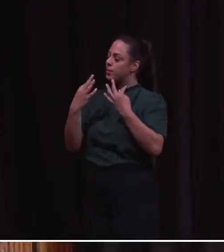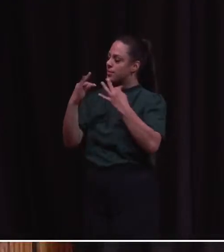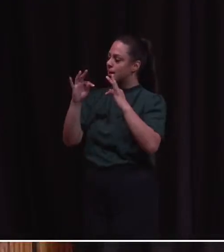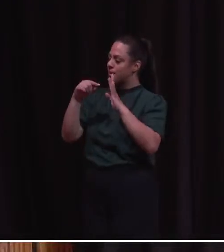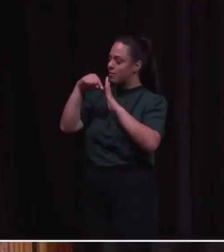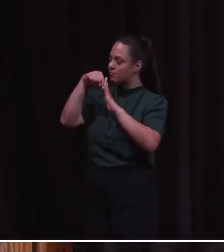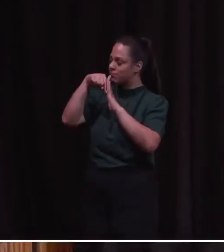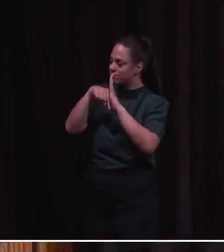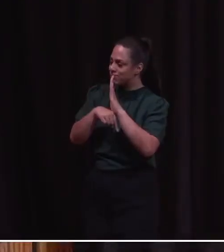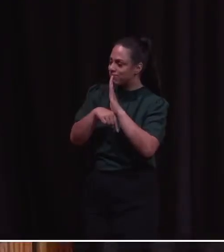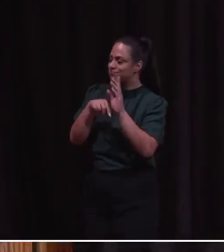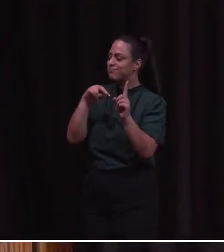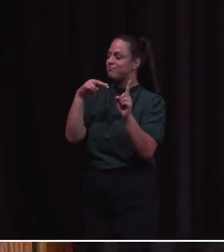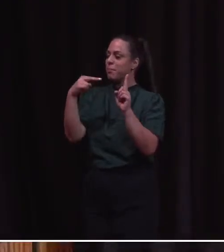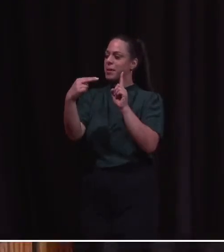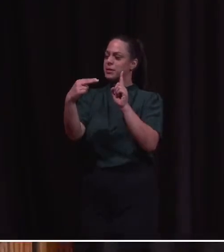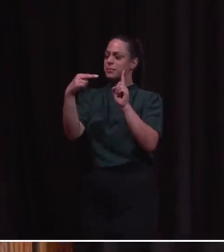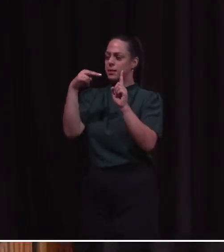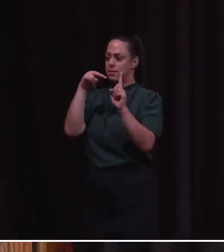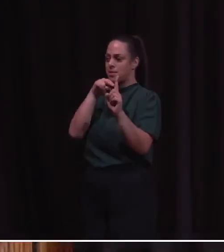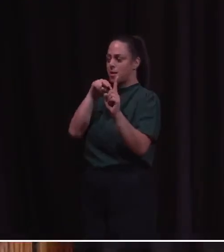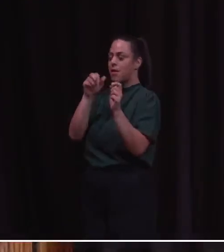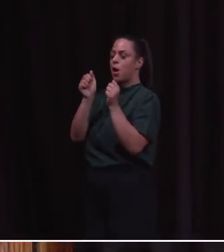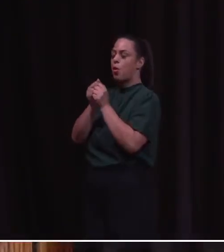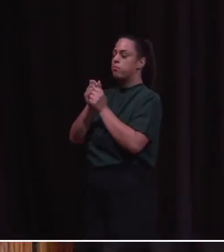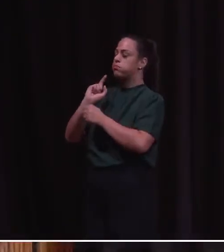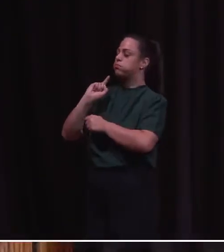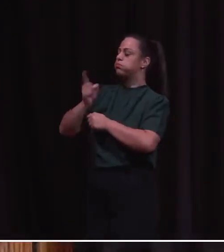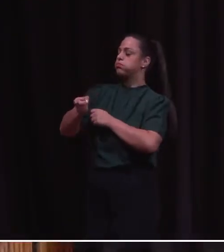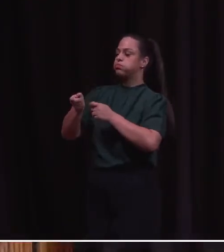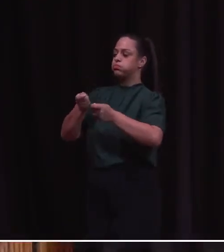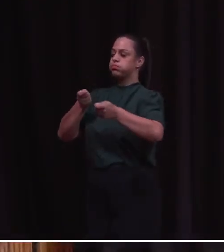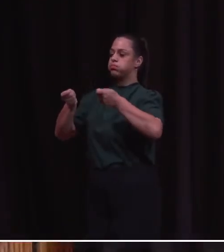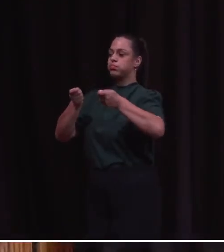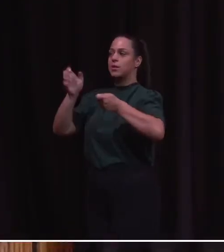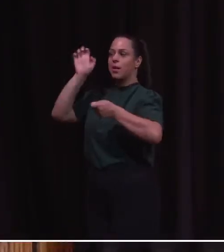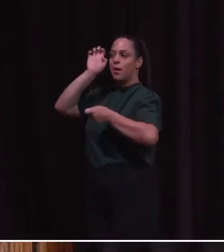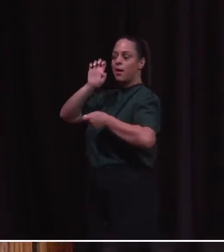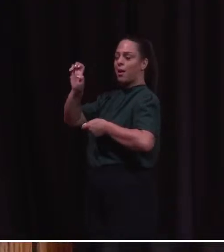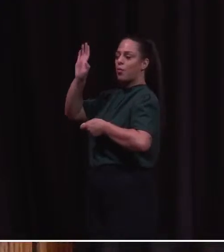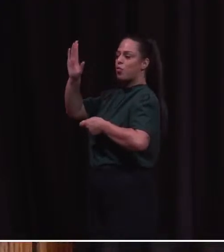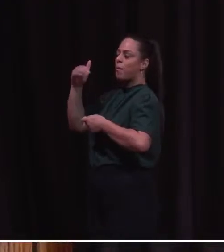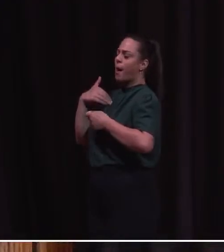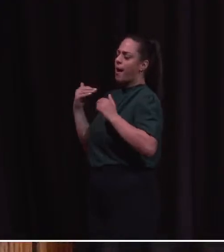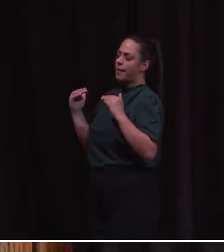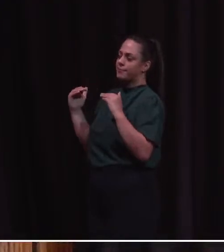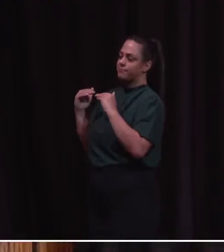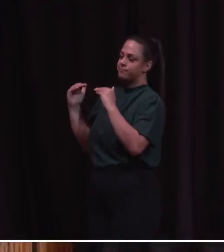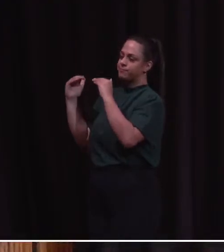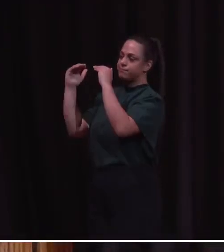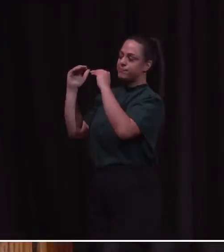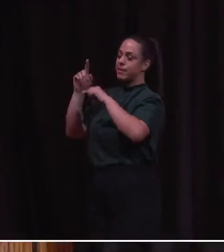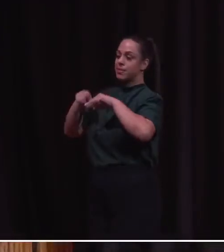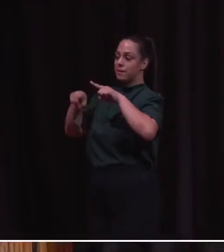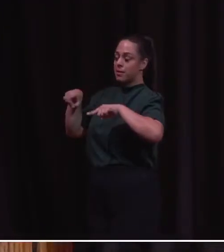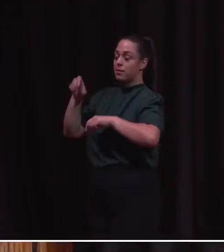colonial domination and its consequences. It should be understood that by the time